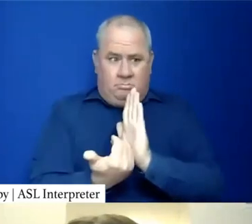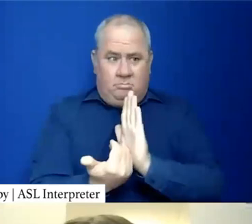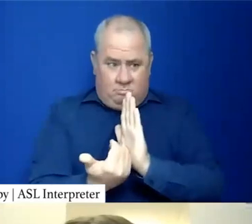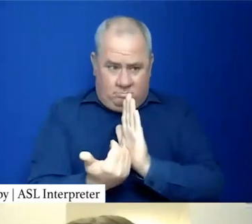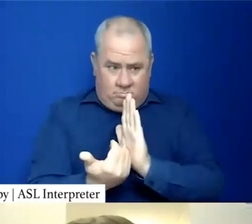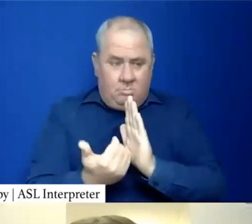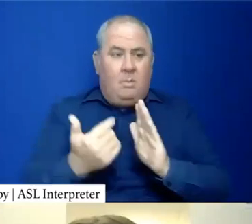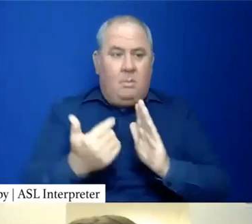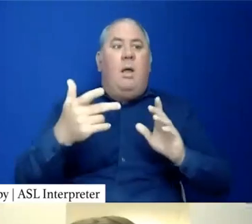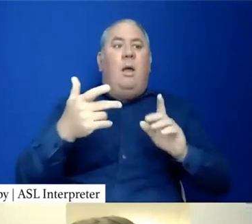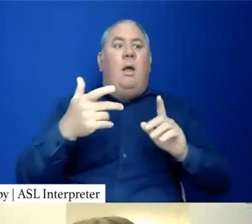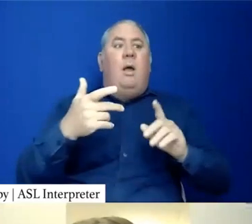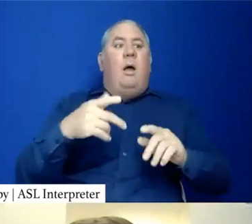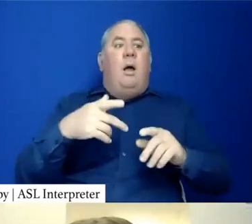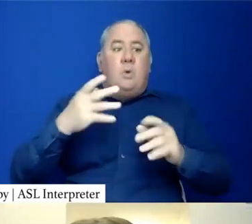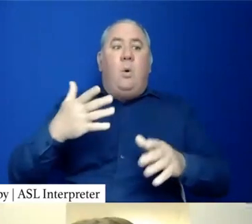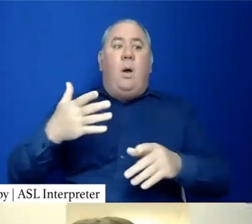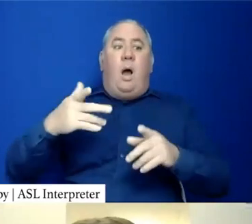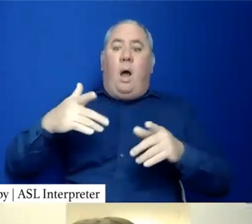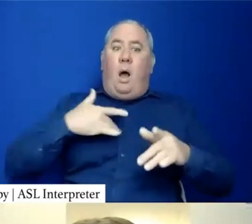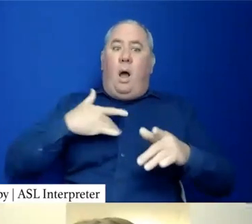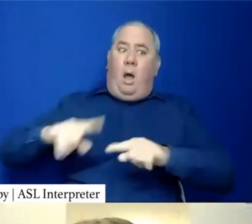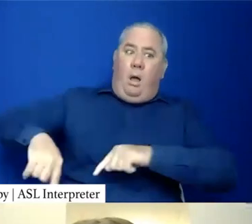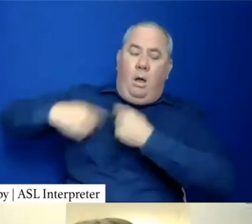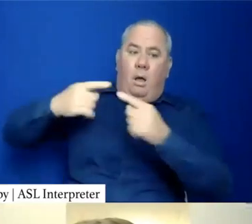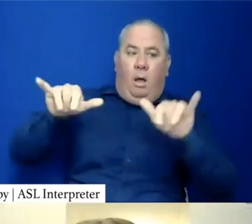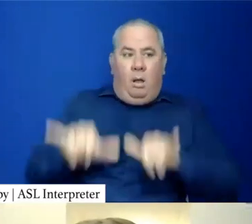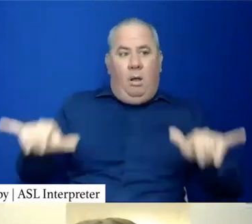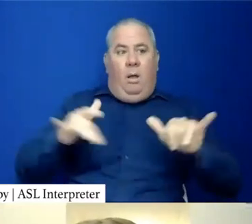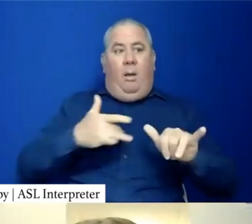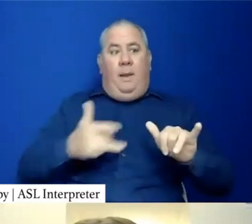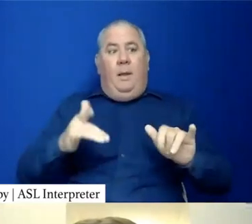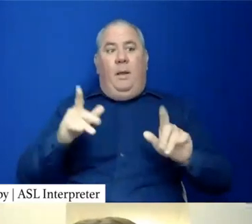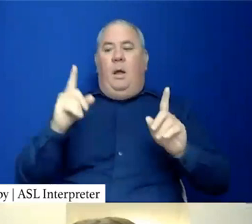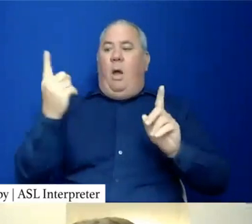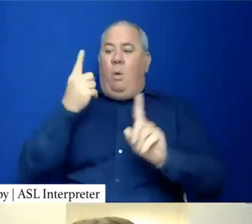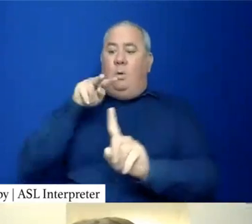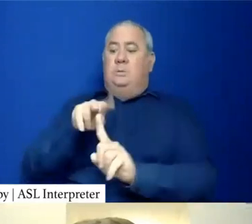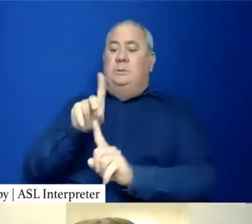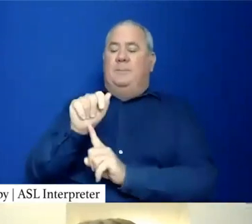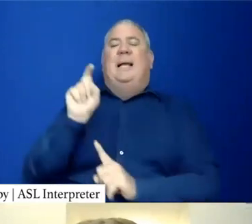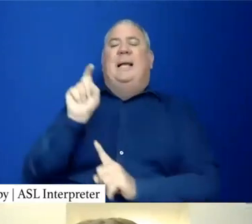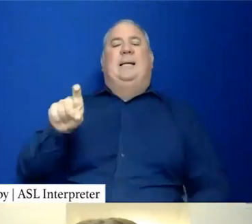history with the disability community, mostly trying to eliminate it. And so